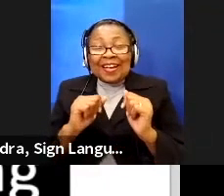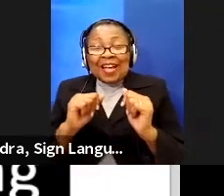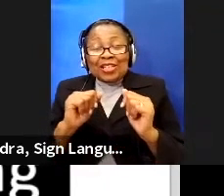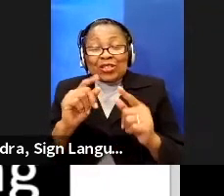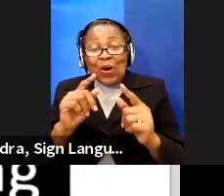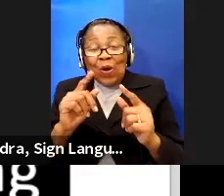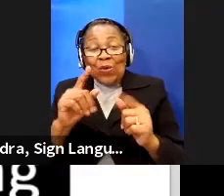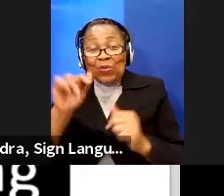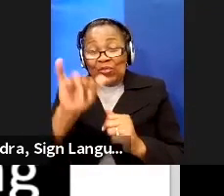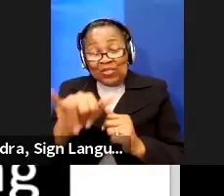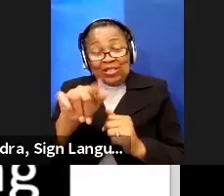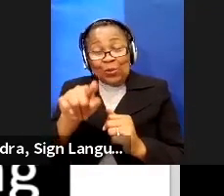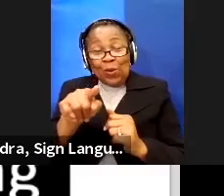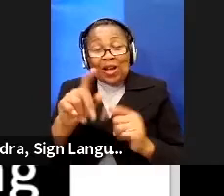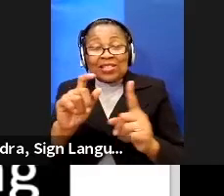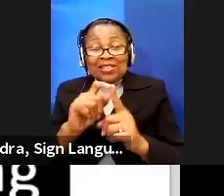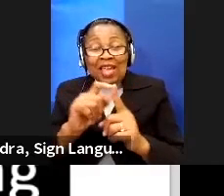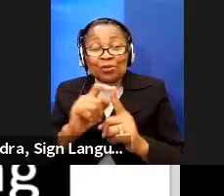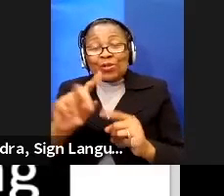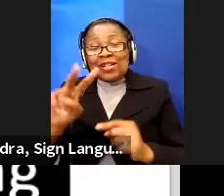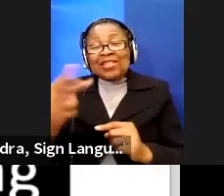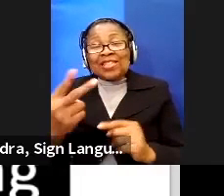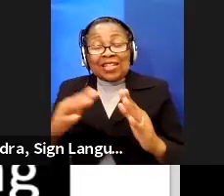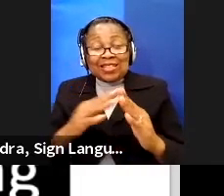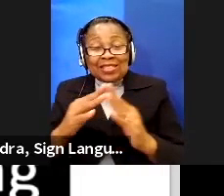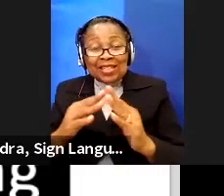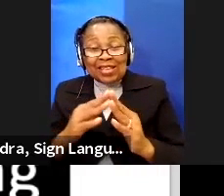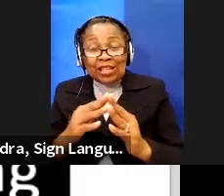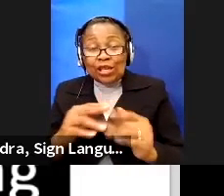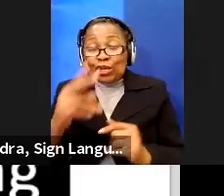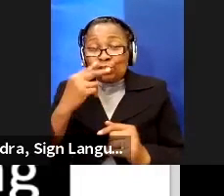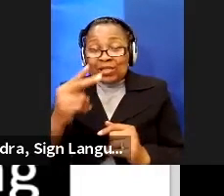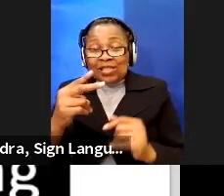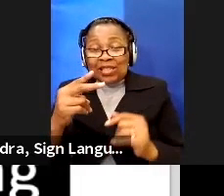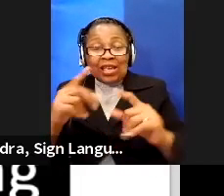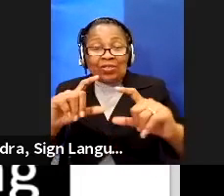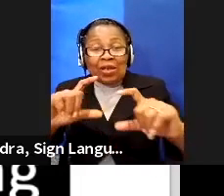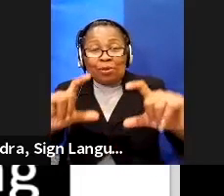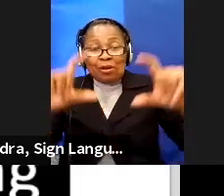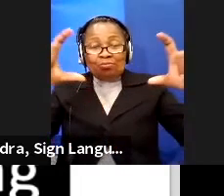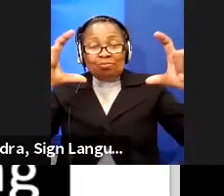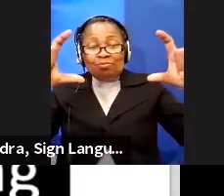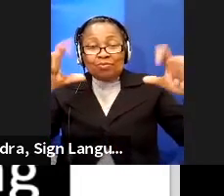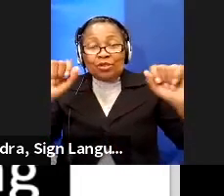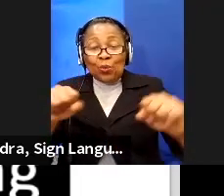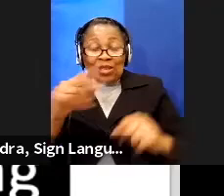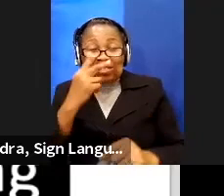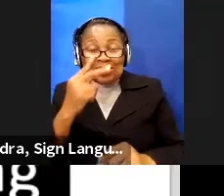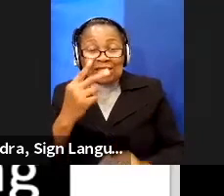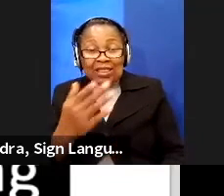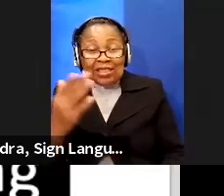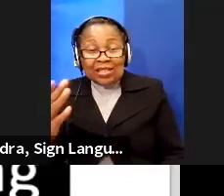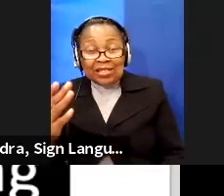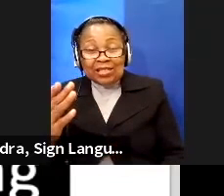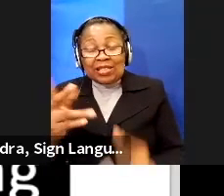some captioning at Second City. You can see that they put up like monitors for us to see things. And then here are